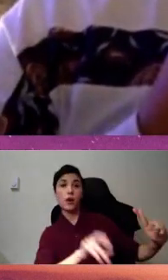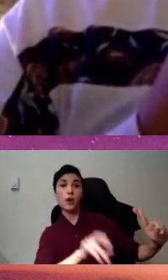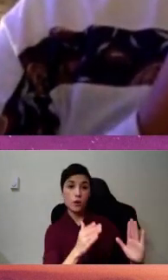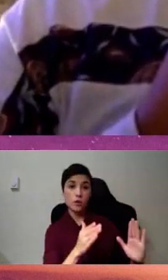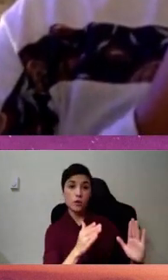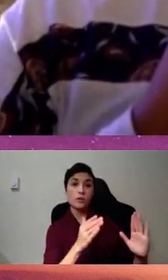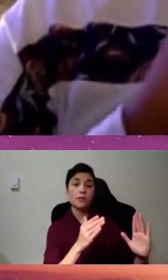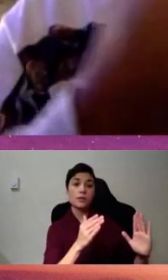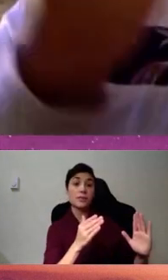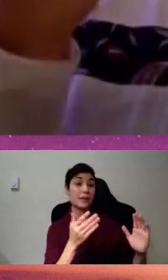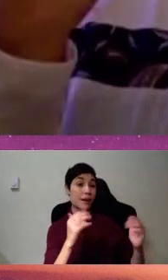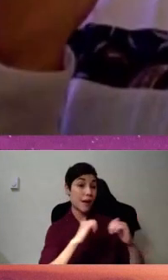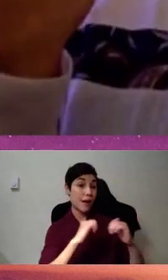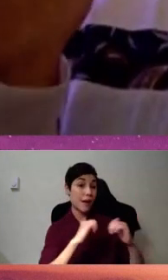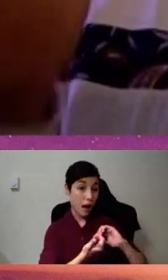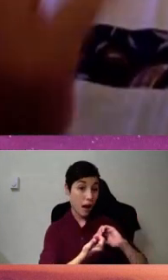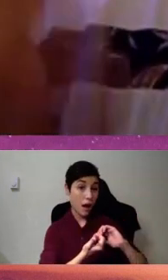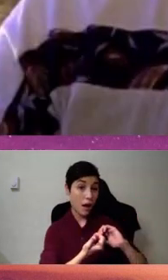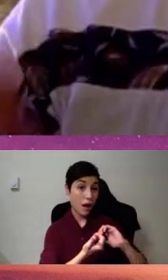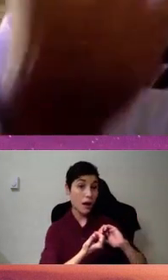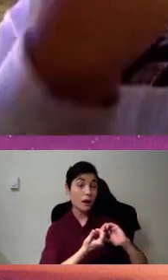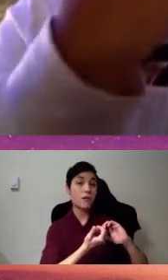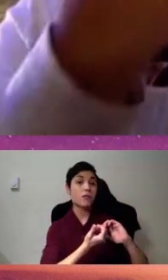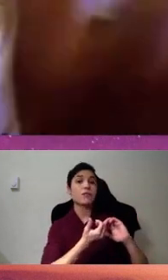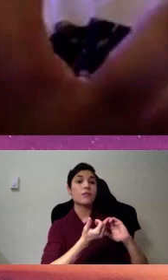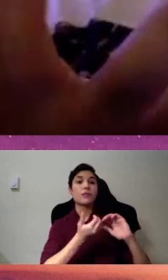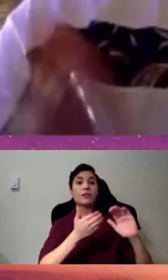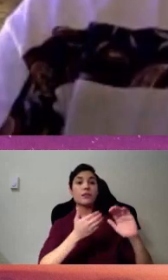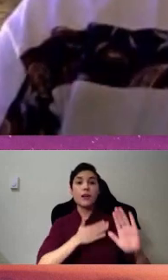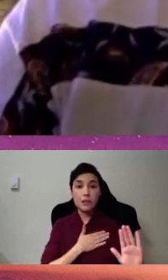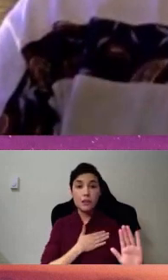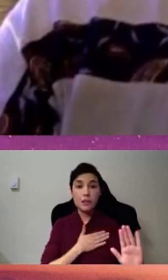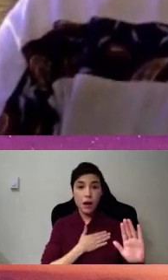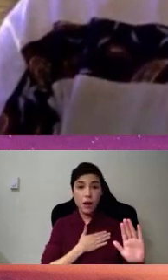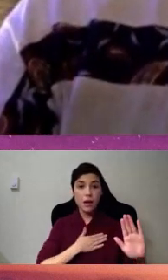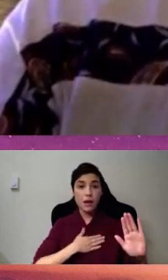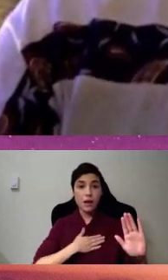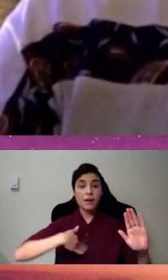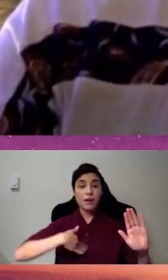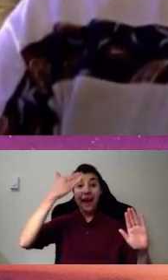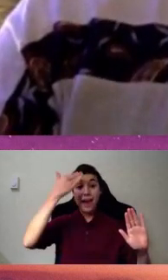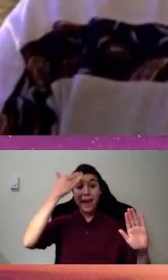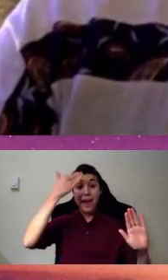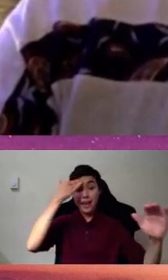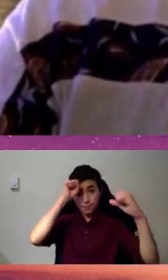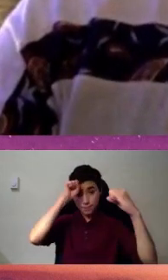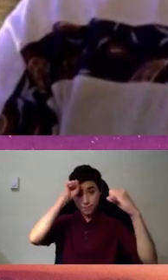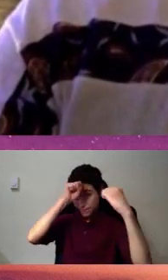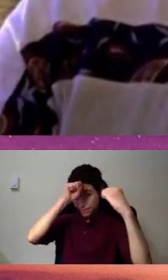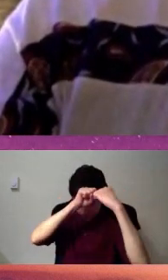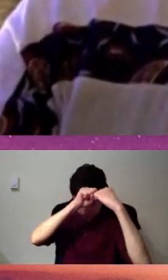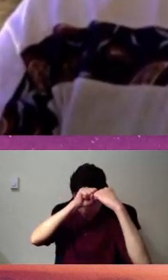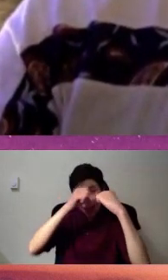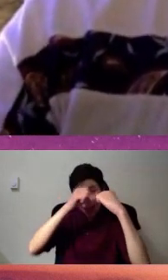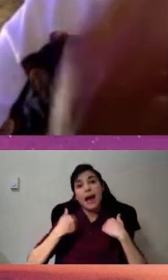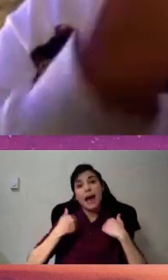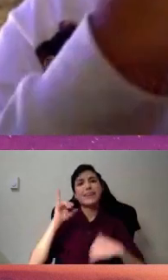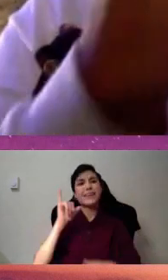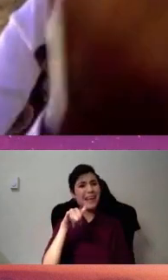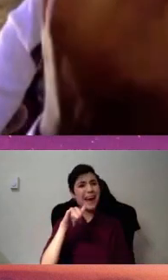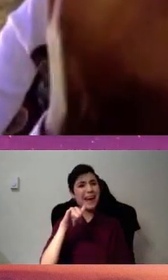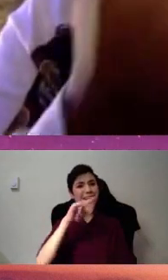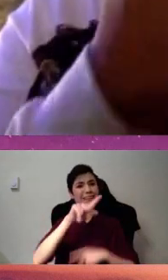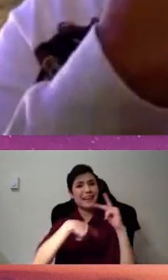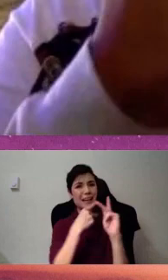to heart or head to head or, you know, eye to eye, and having like that visual communication of just the